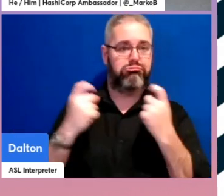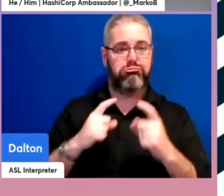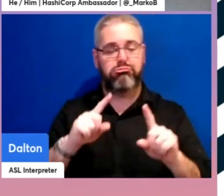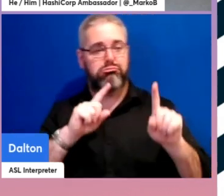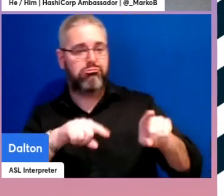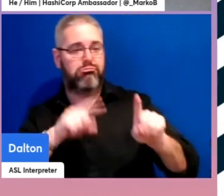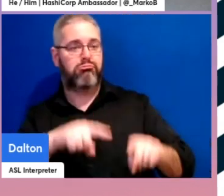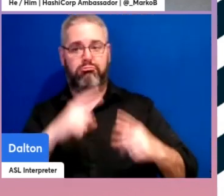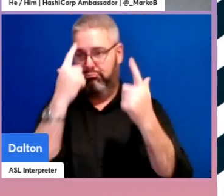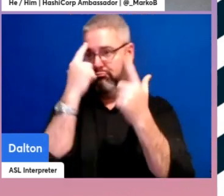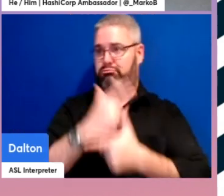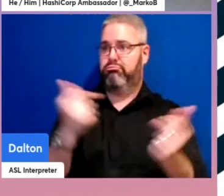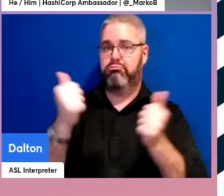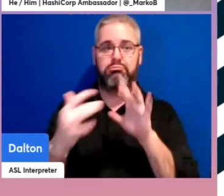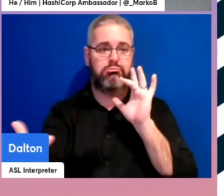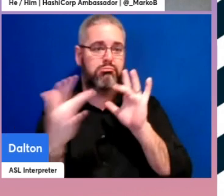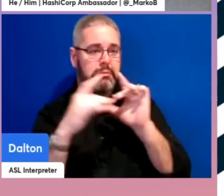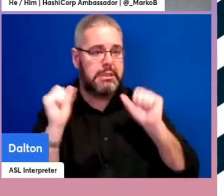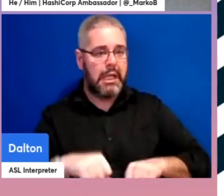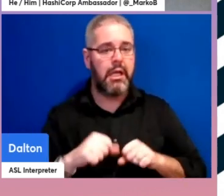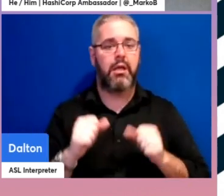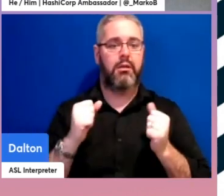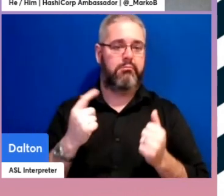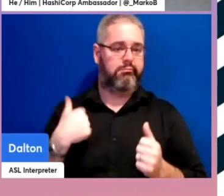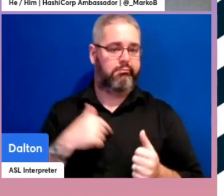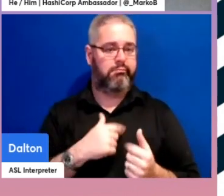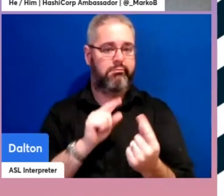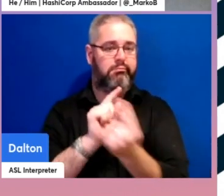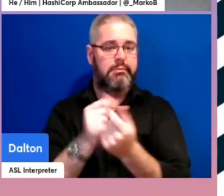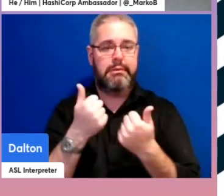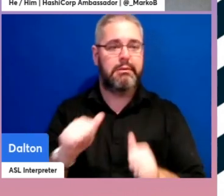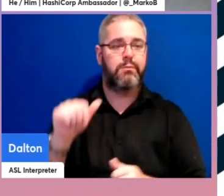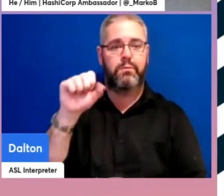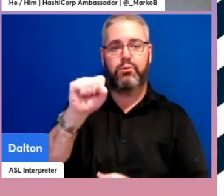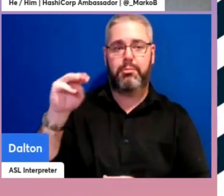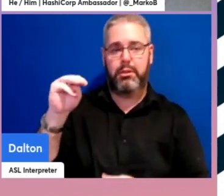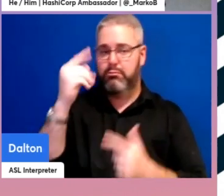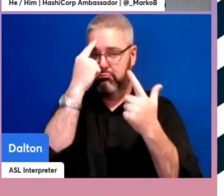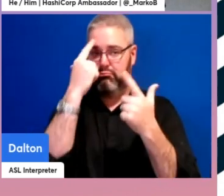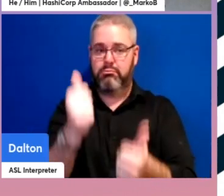free to reach out or contact me via any social media or anything else. Thank you.